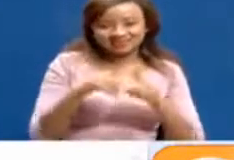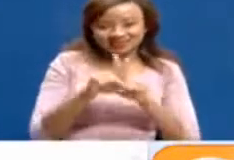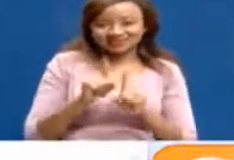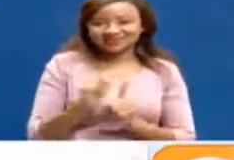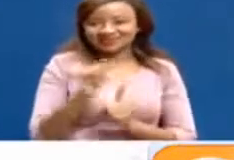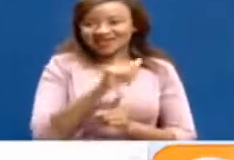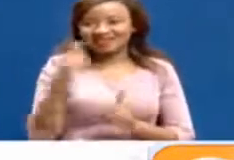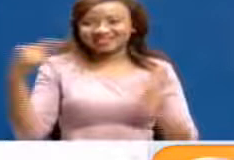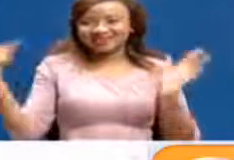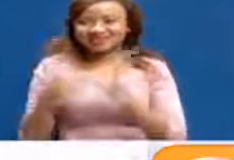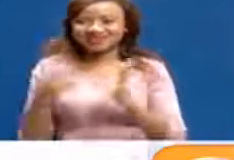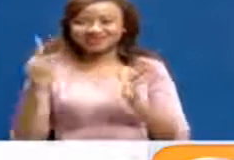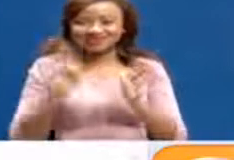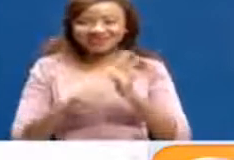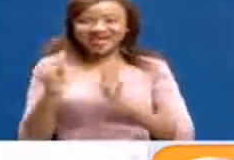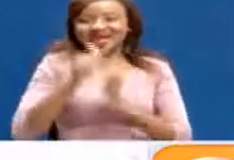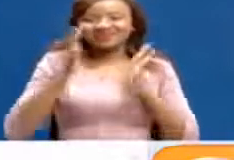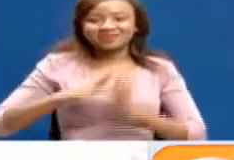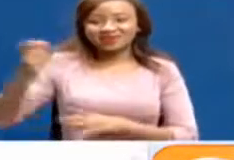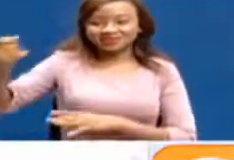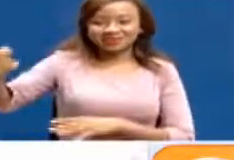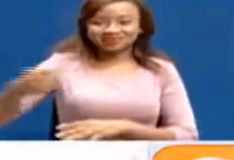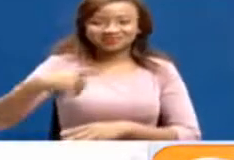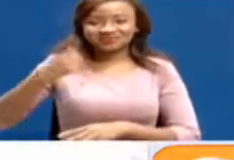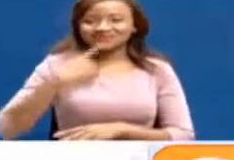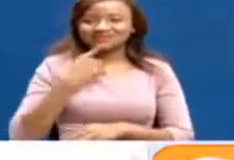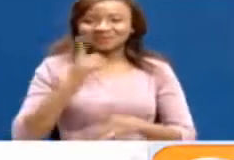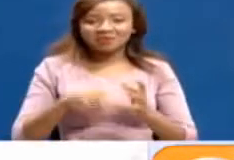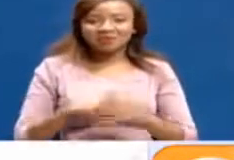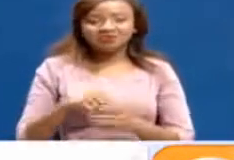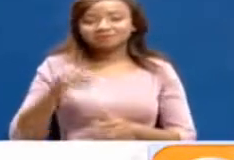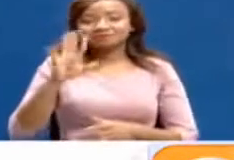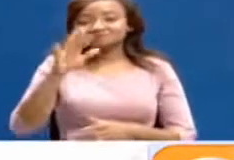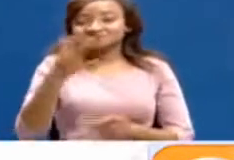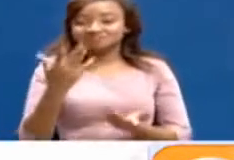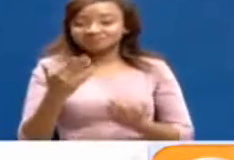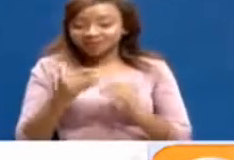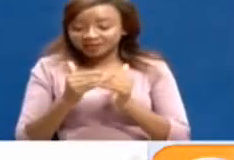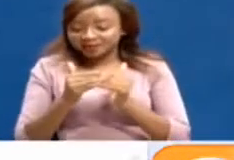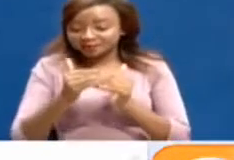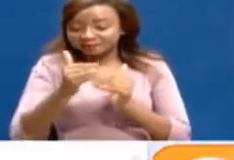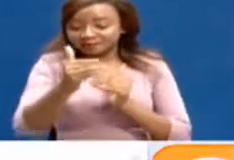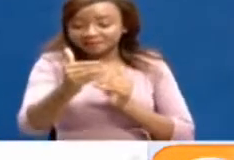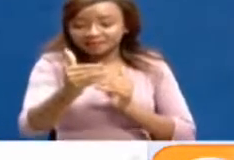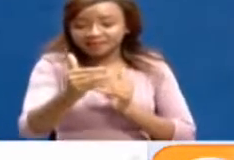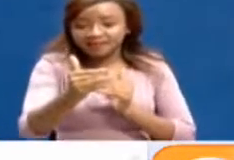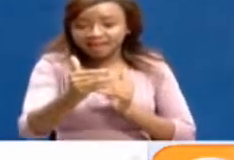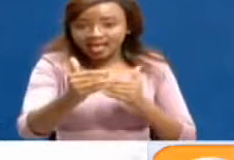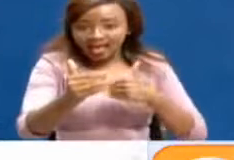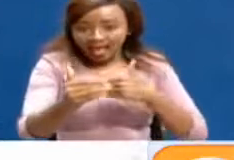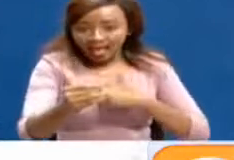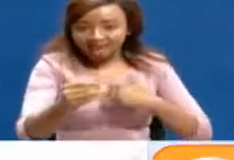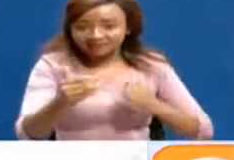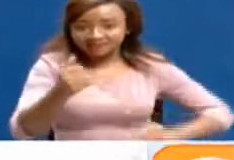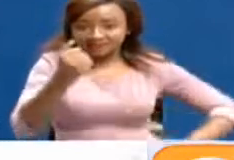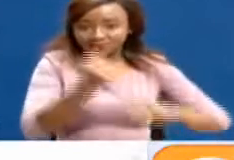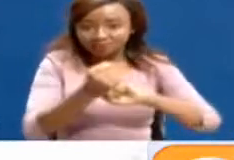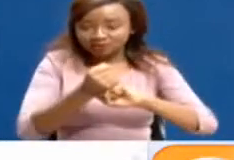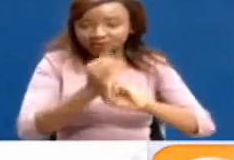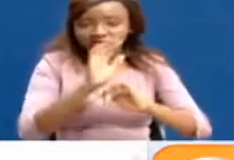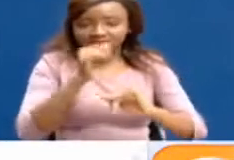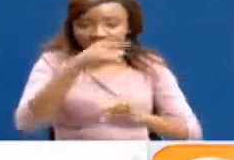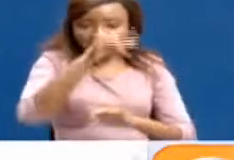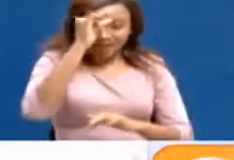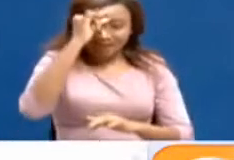now. There's a viewer who's asking this question. Will there be government support for